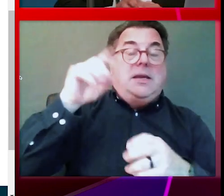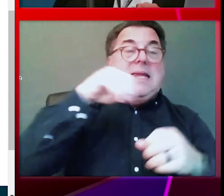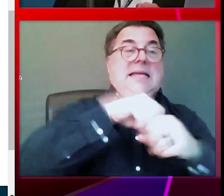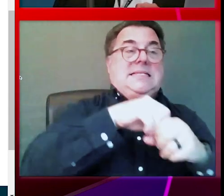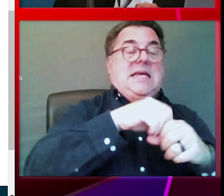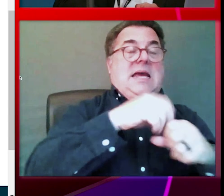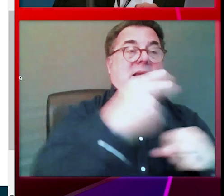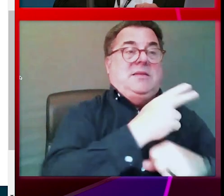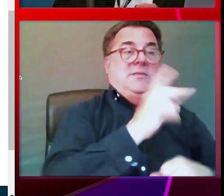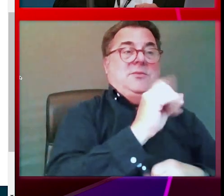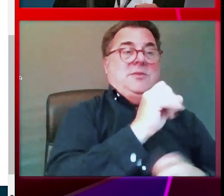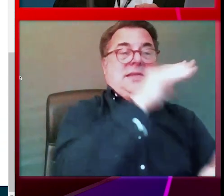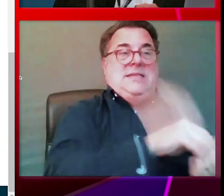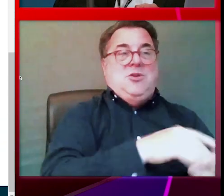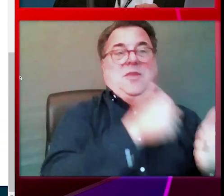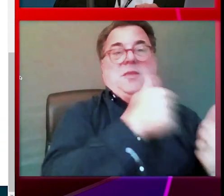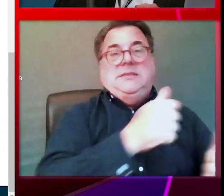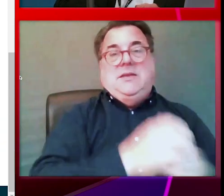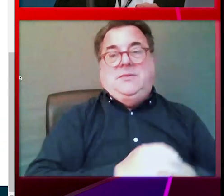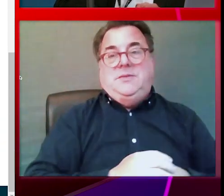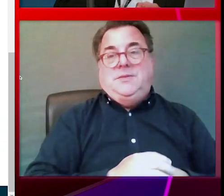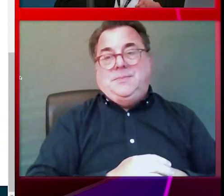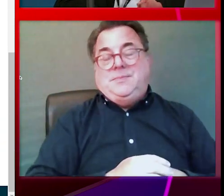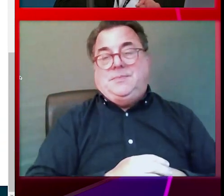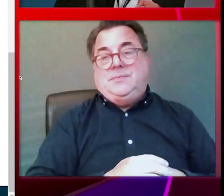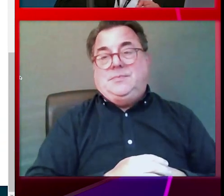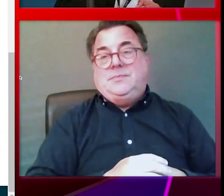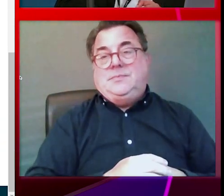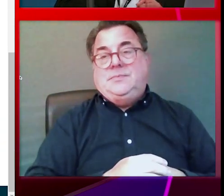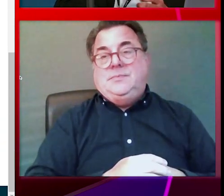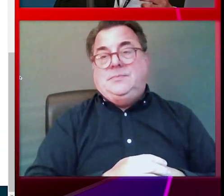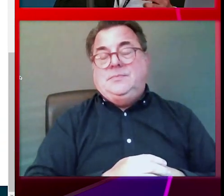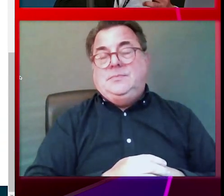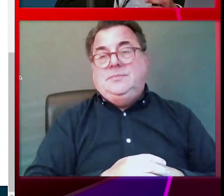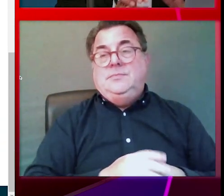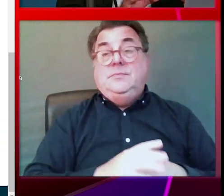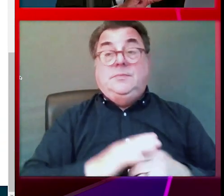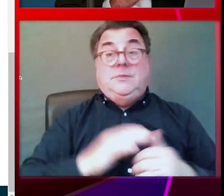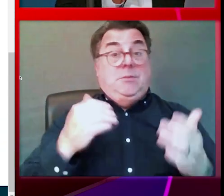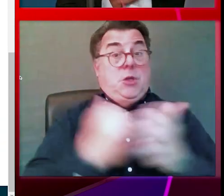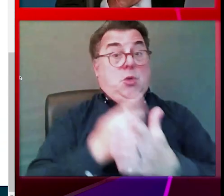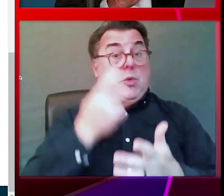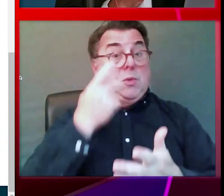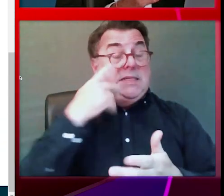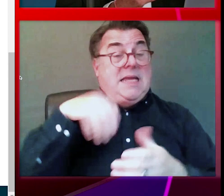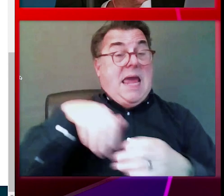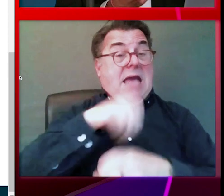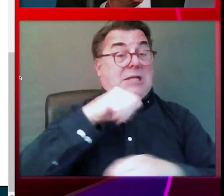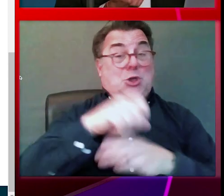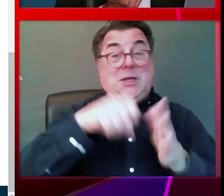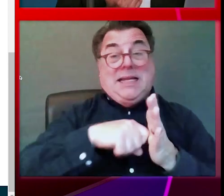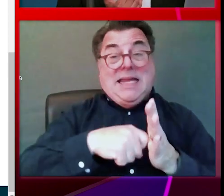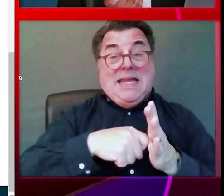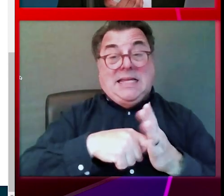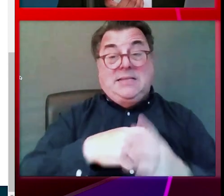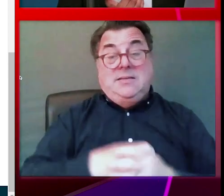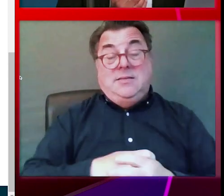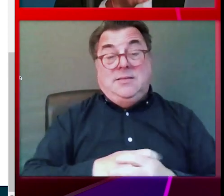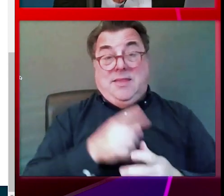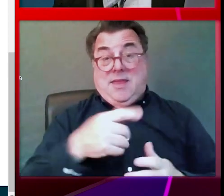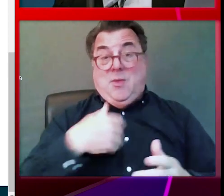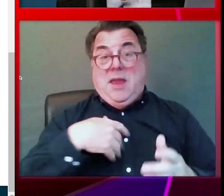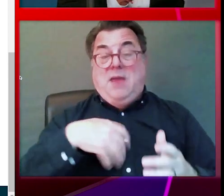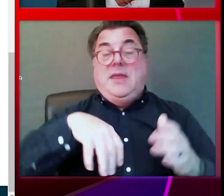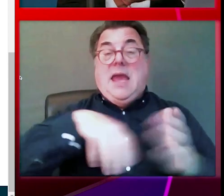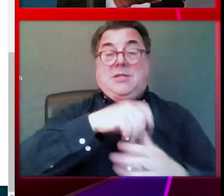they want to put it. Right. And then there's a new thing that you're going to see is external key. And this is where we have the external key ID.